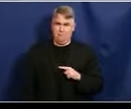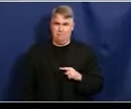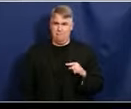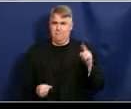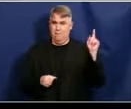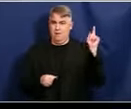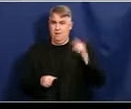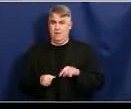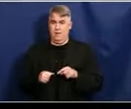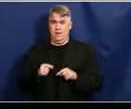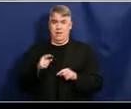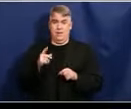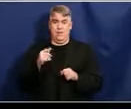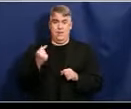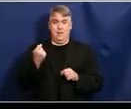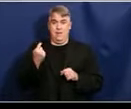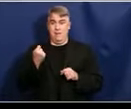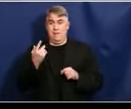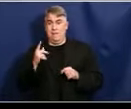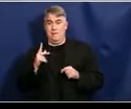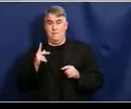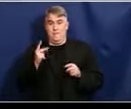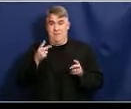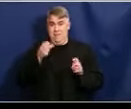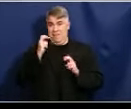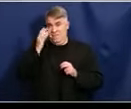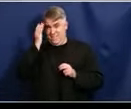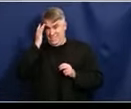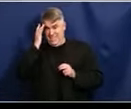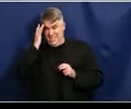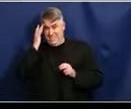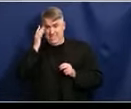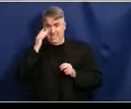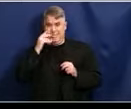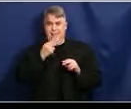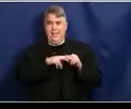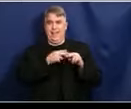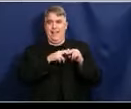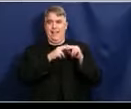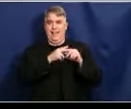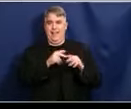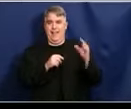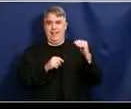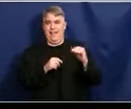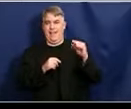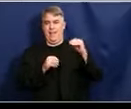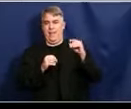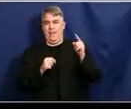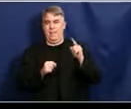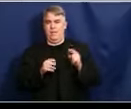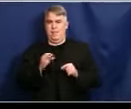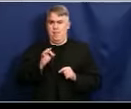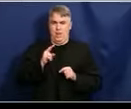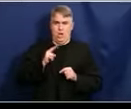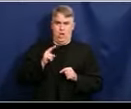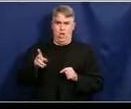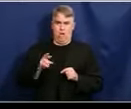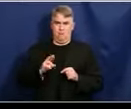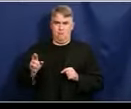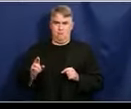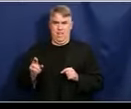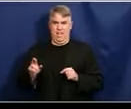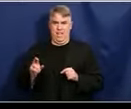date. And this obviously is a CDC practice. I want to draw your attention to the far right side